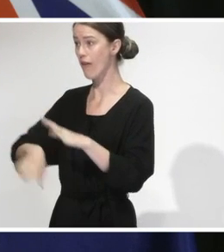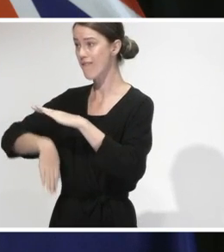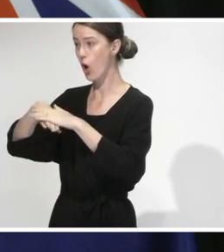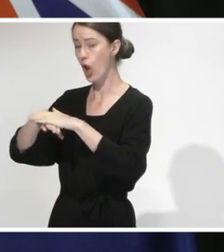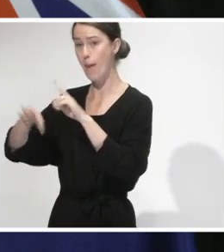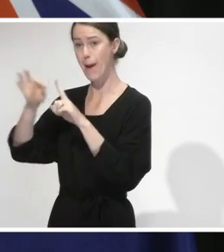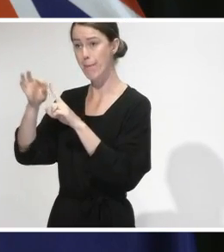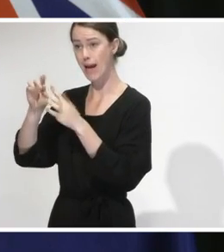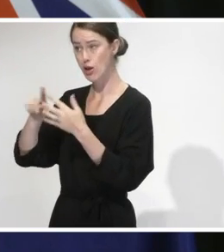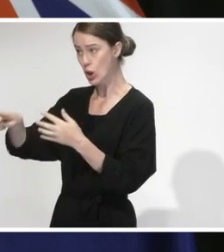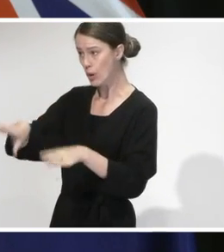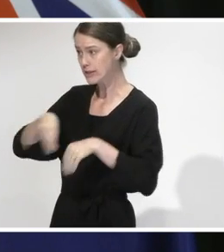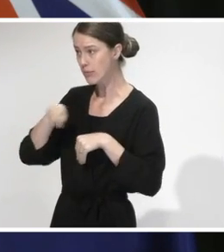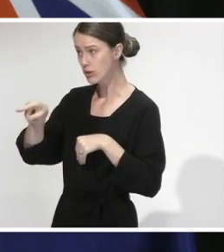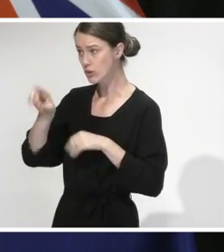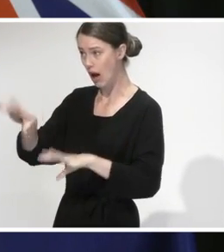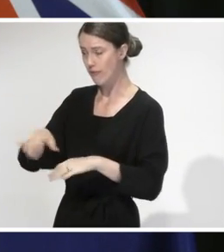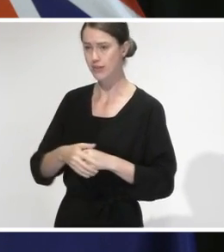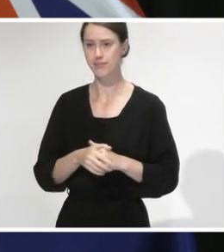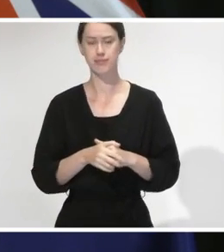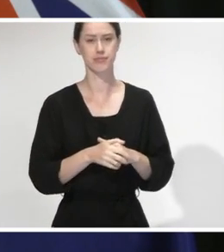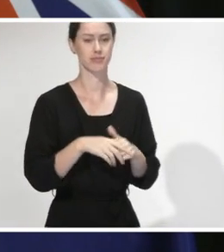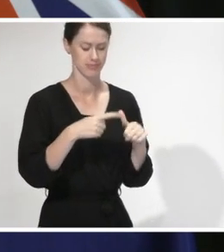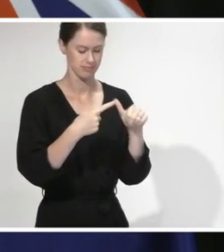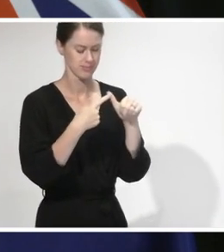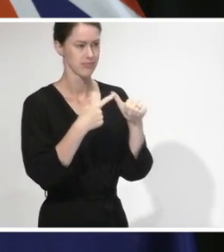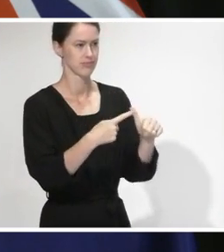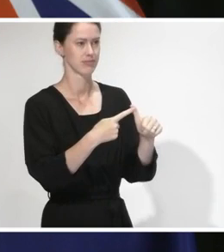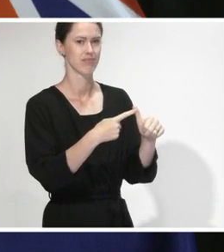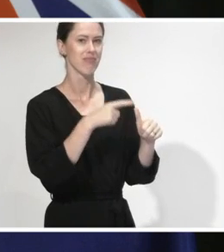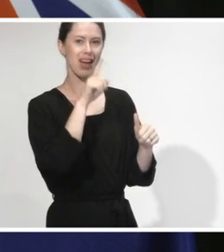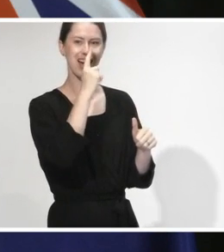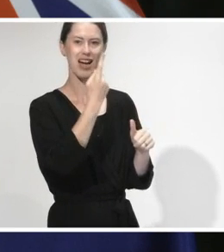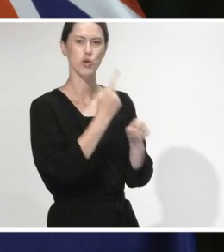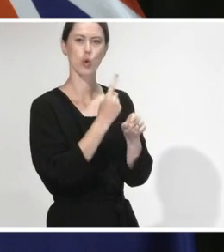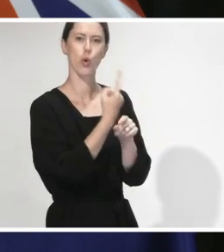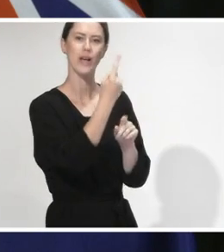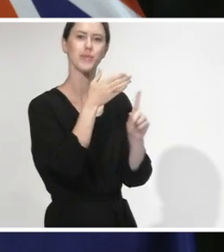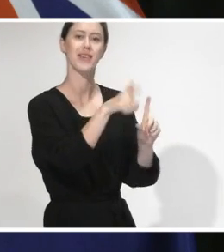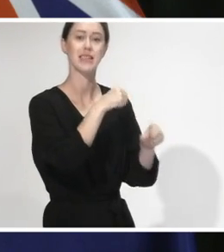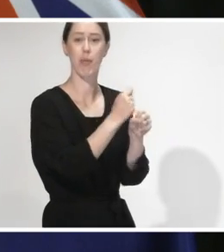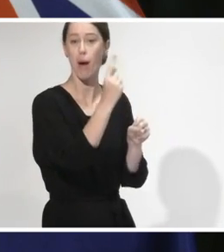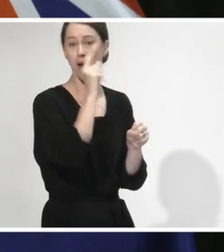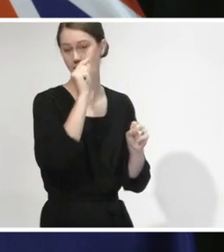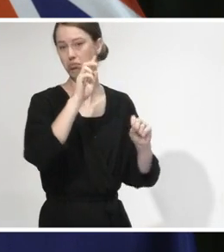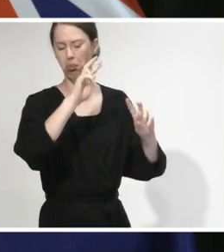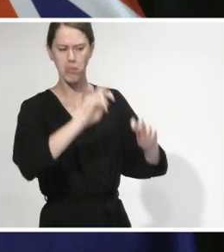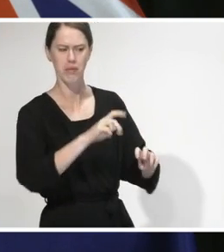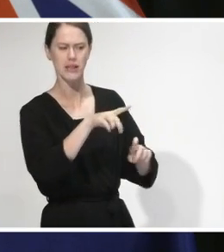PPE? So I can't really talk about that specific example, but I'd be happy to look into